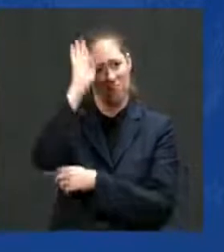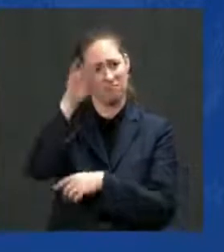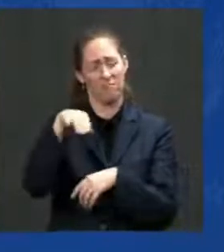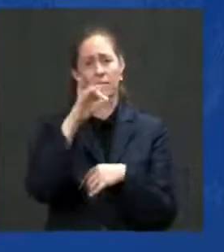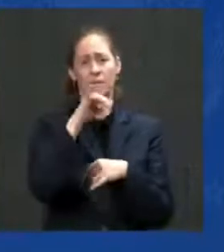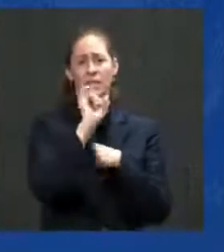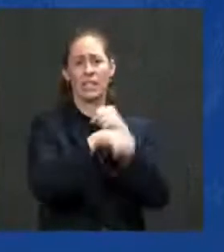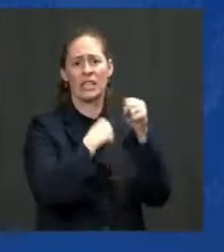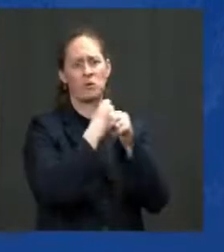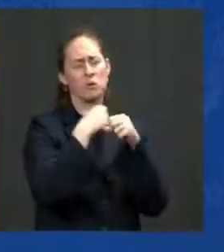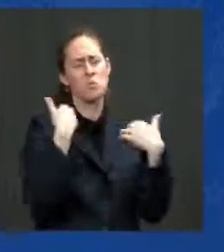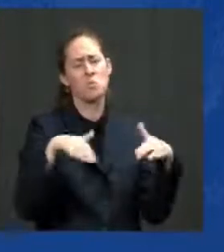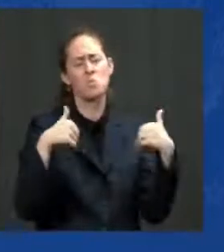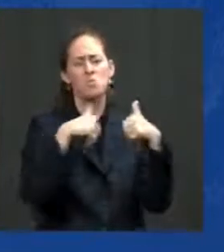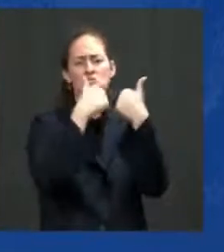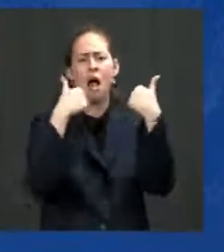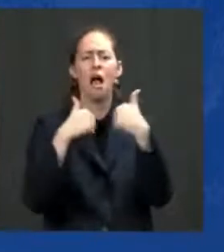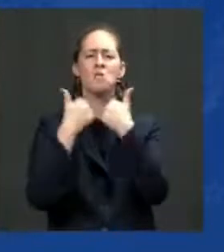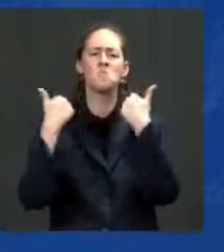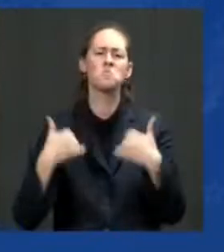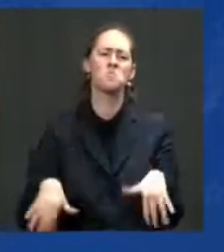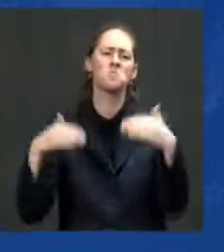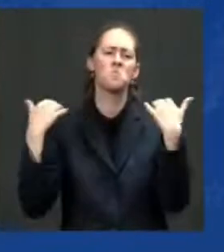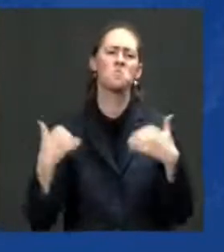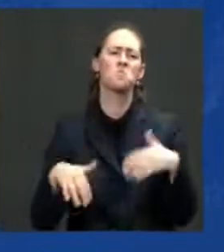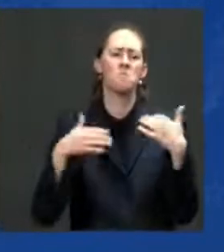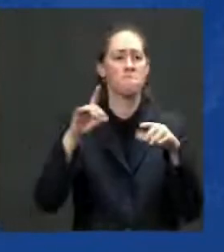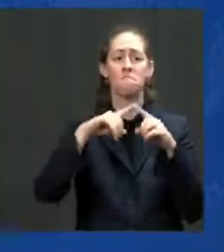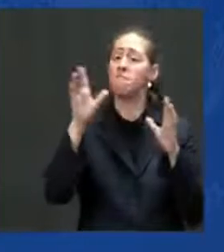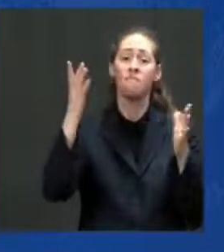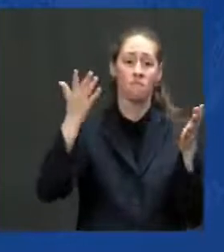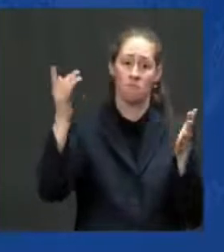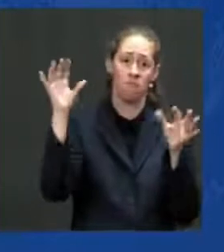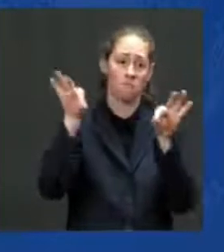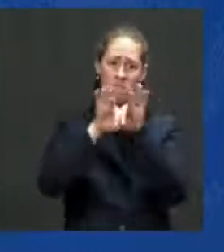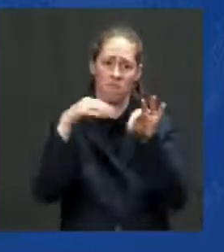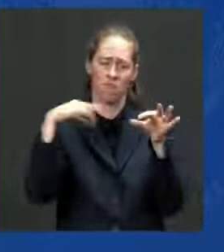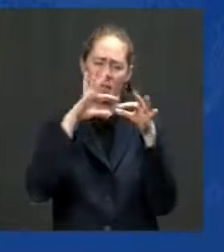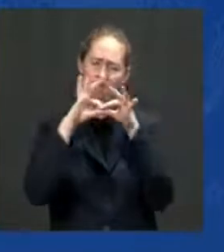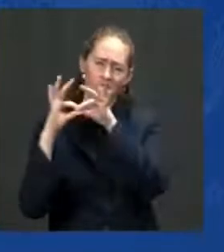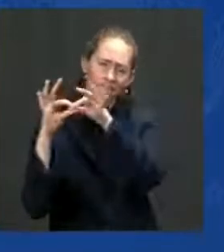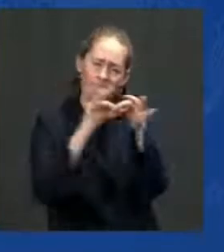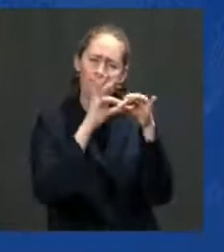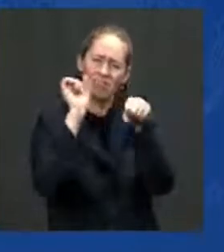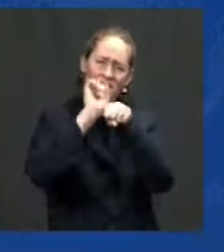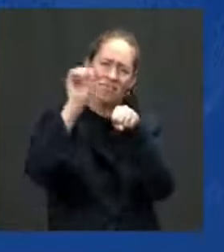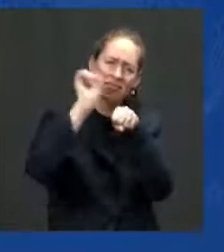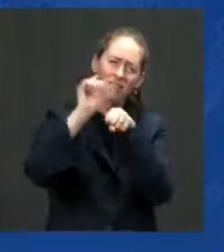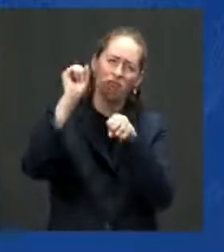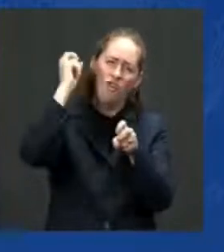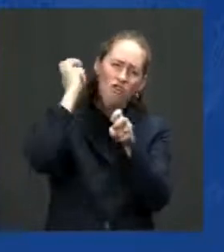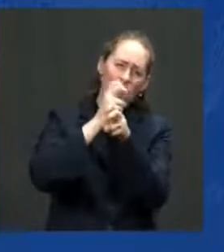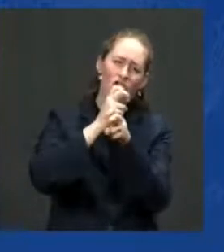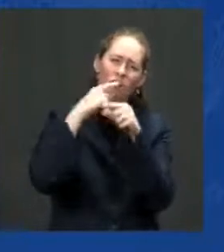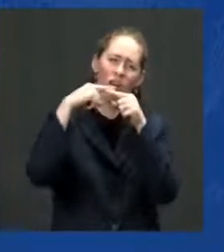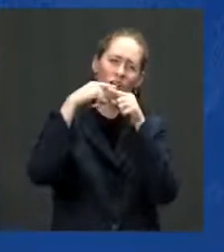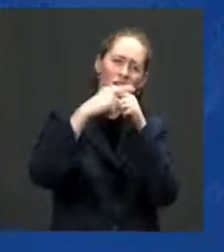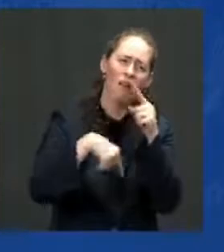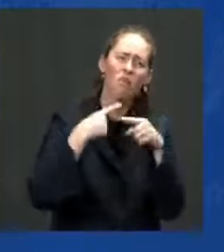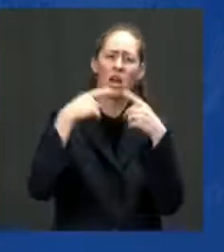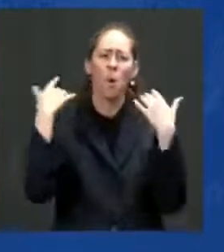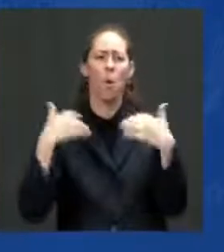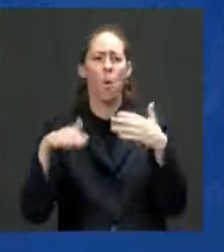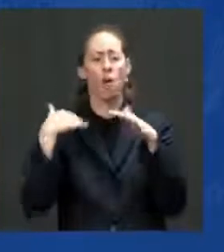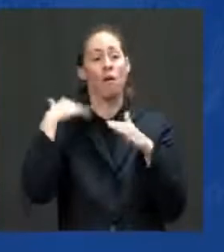reasons, but we bonded together. We worked really hard. We put all our individual agendas aside, and we